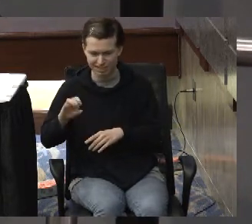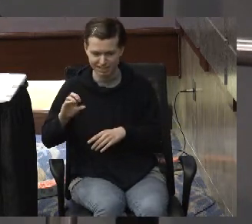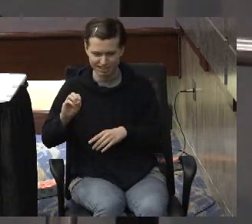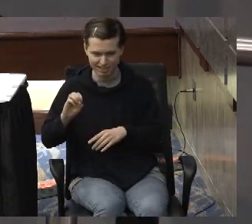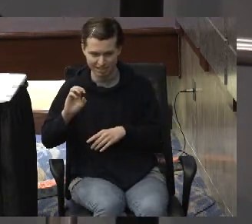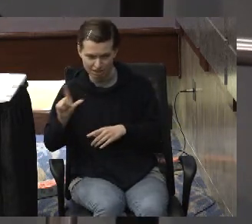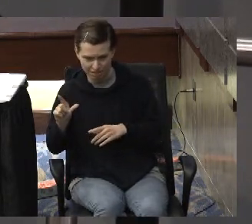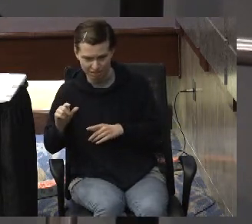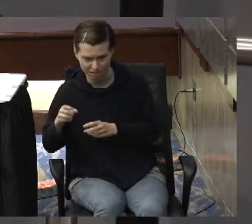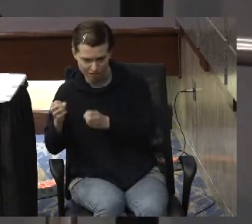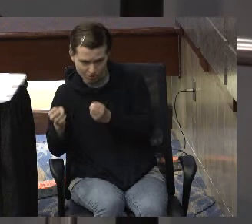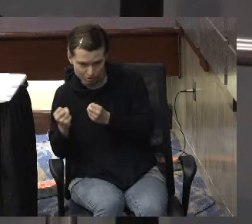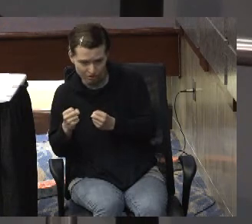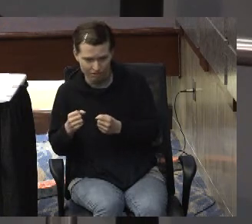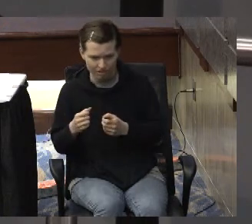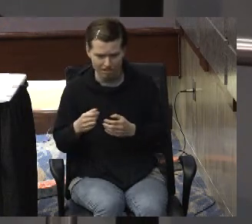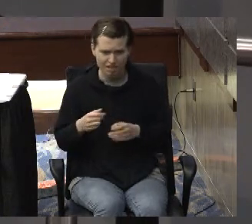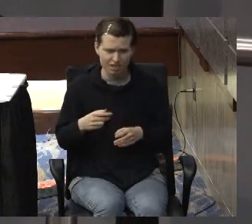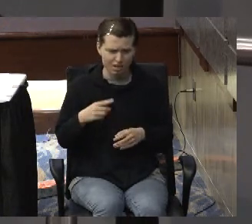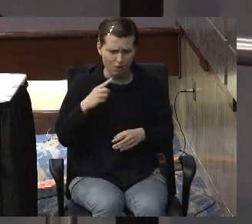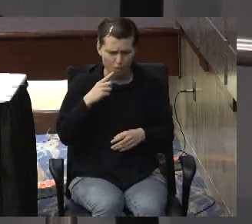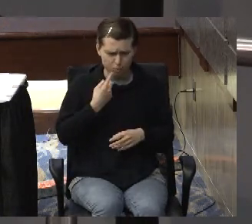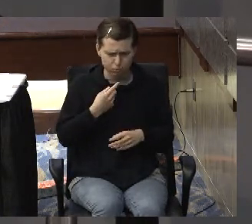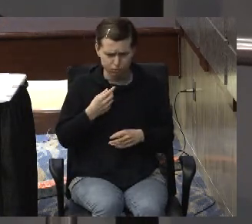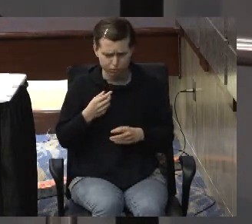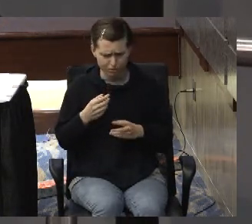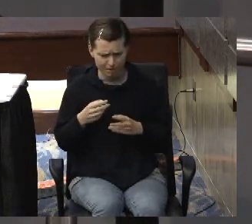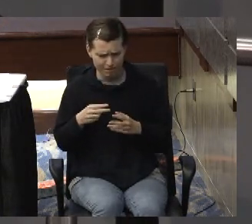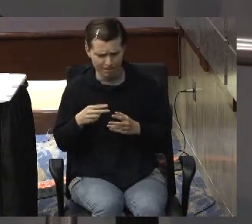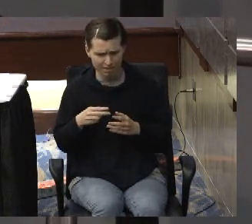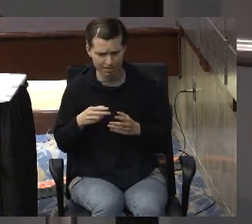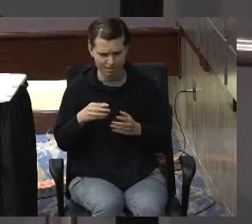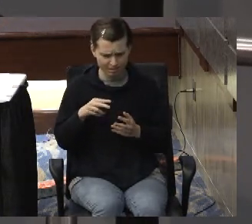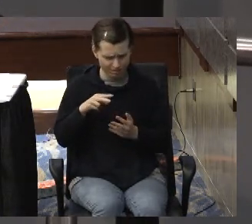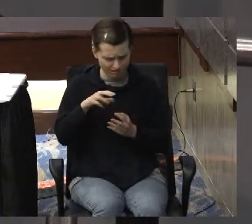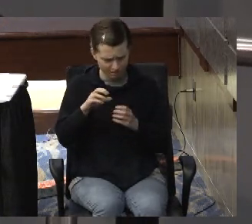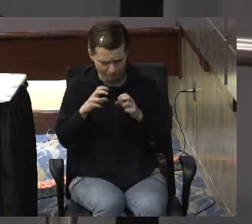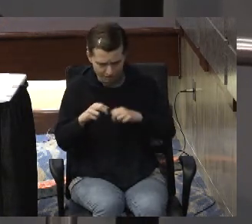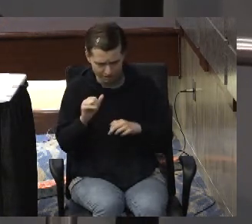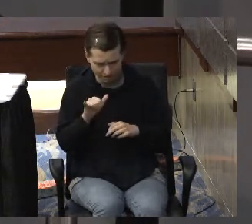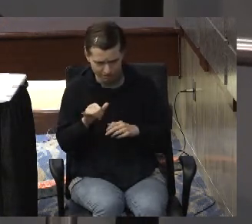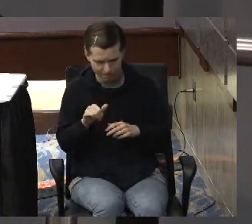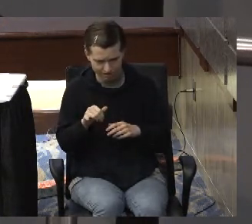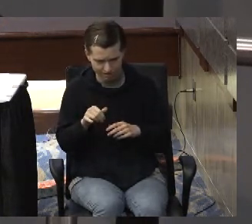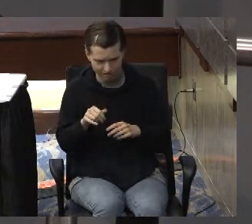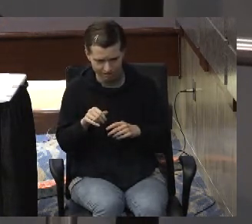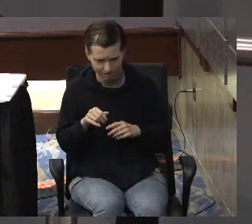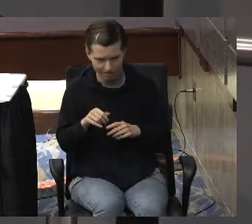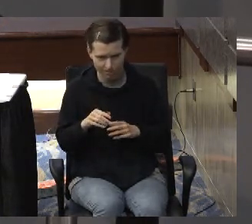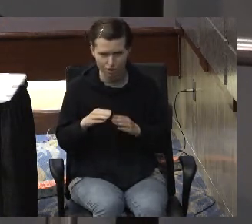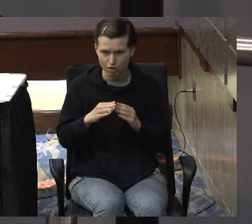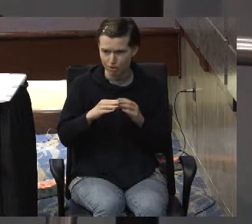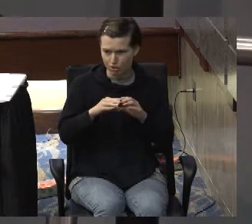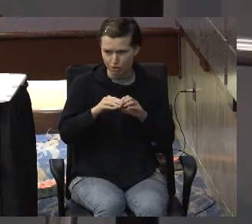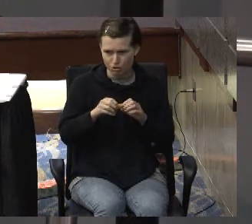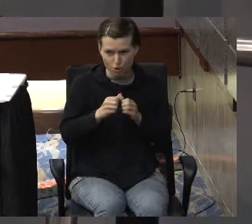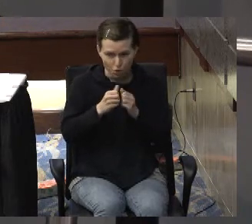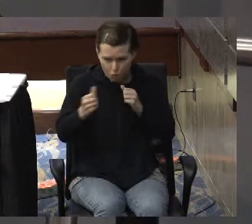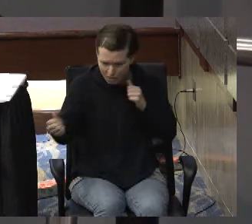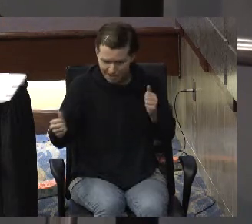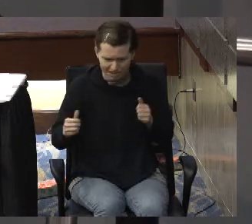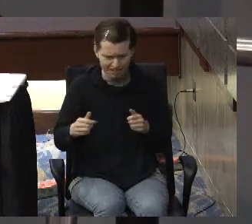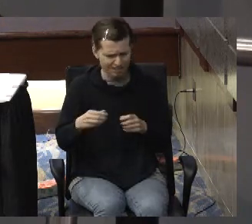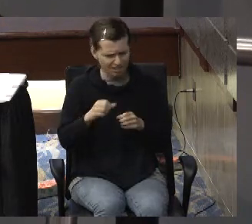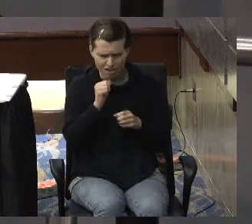it's very difficult to evaluate this page because the range component is not clear. It talks about 70 to